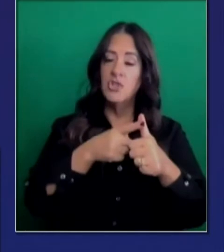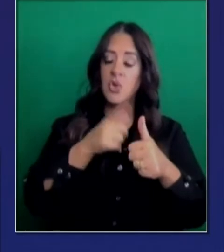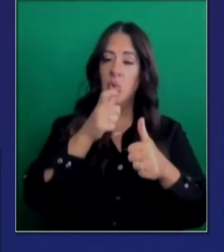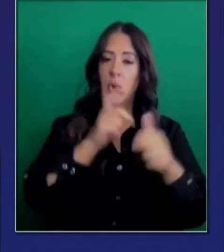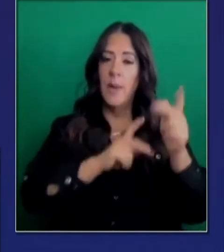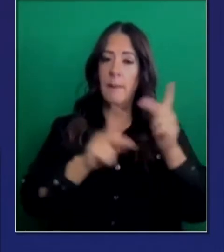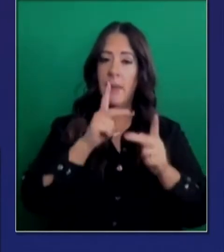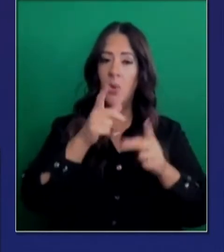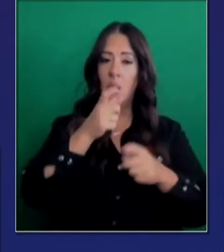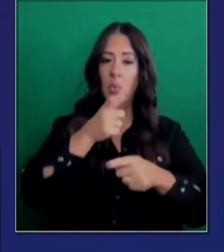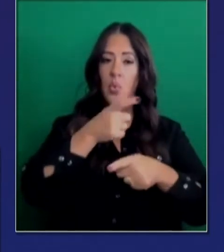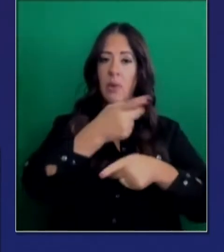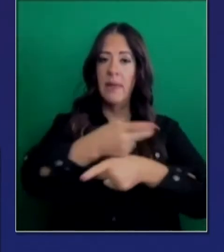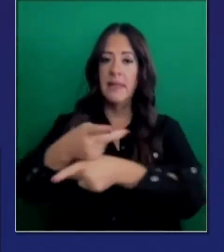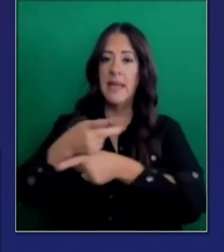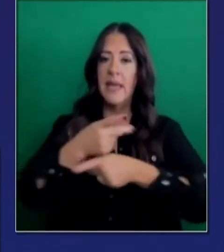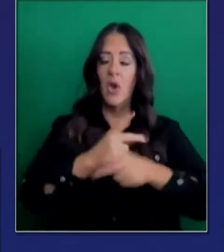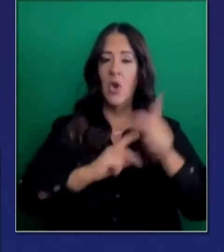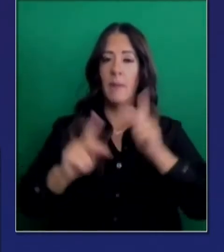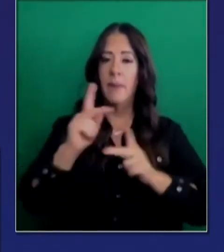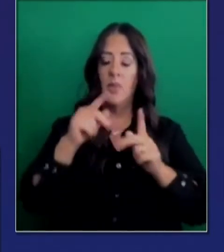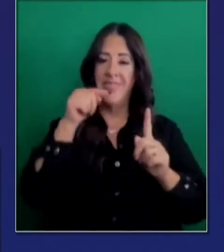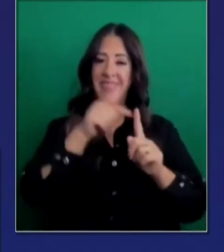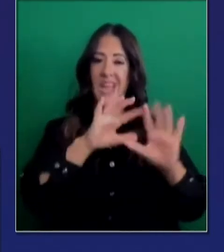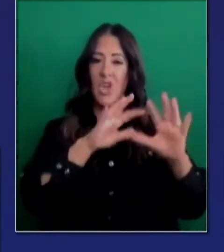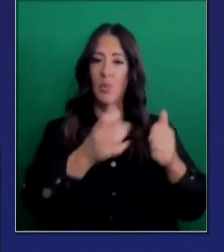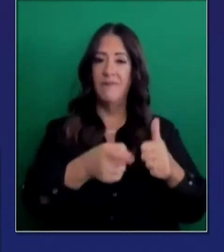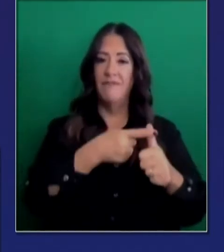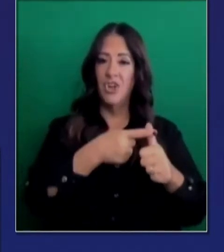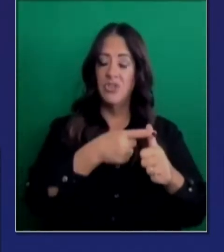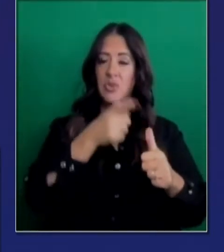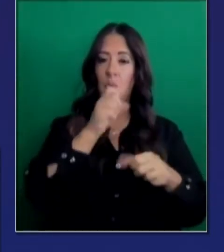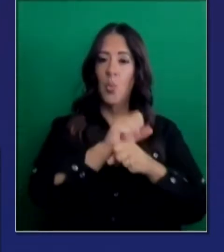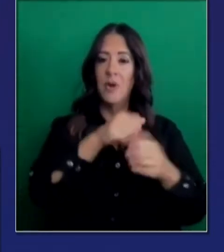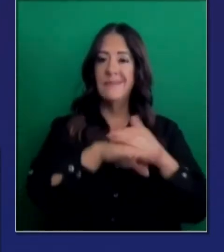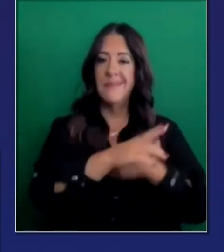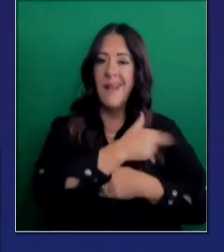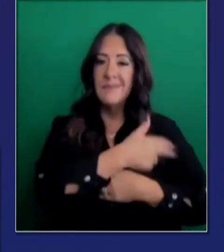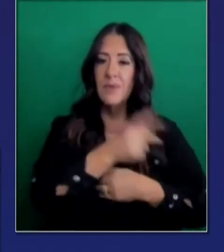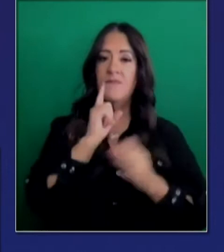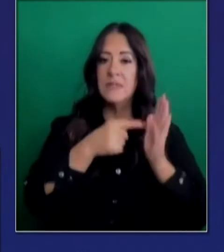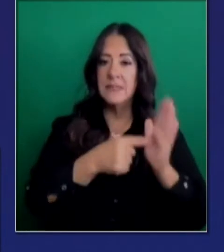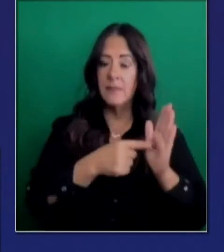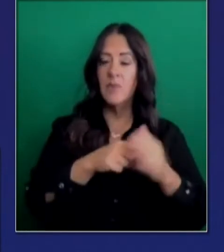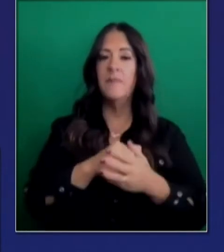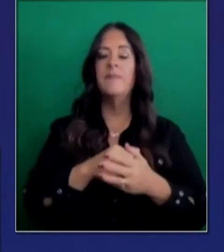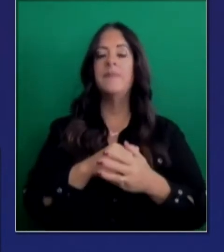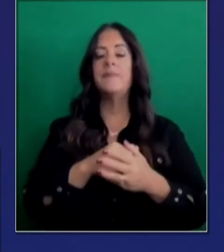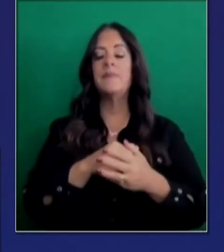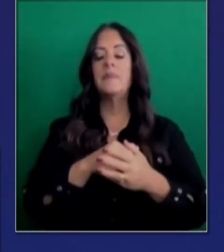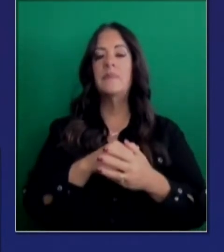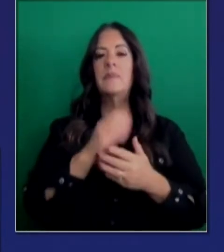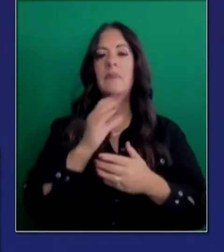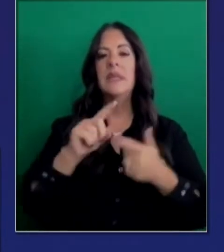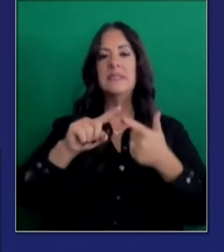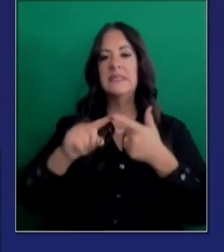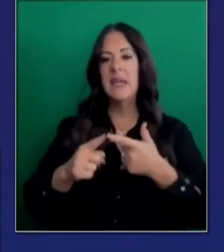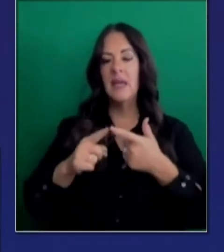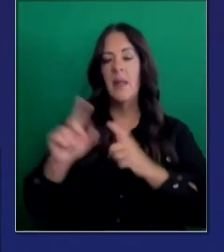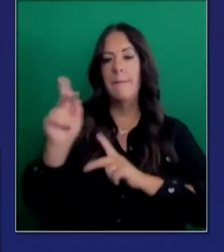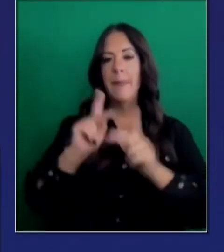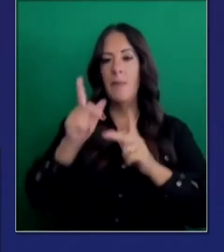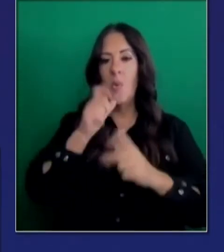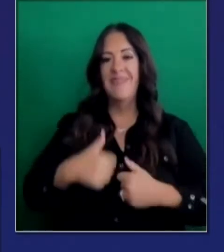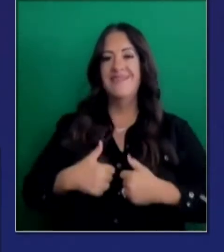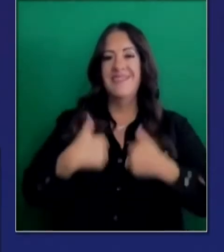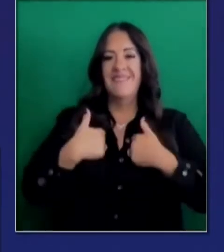the vaccinators. So many of them are in those categories of vaccinators themselves, and then those residents that are most vulnerable in these